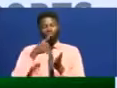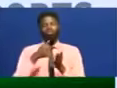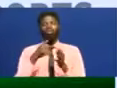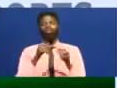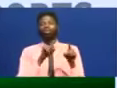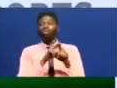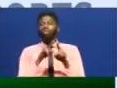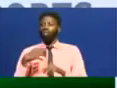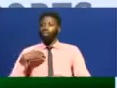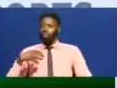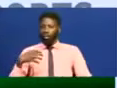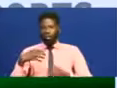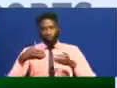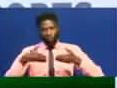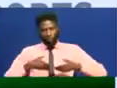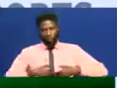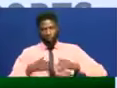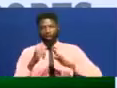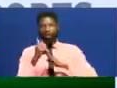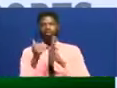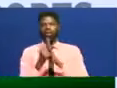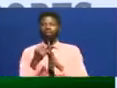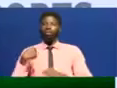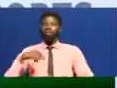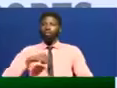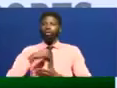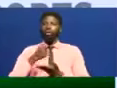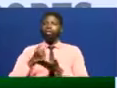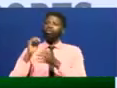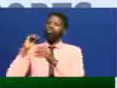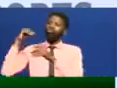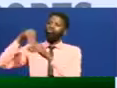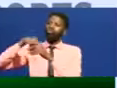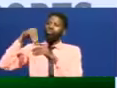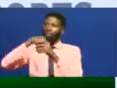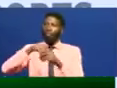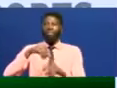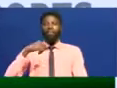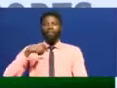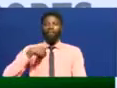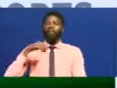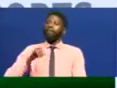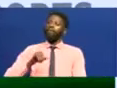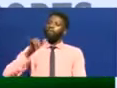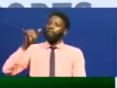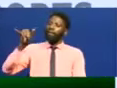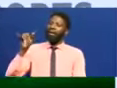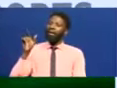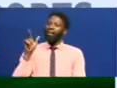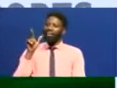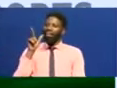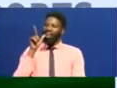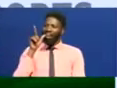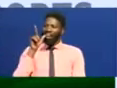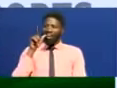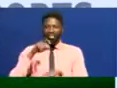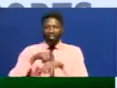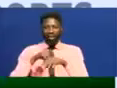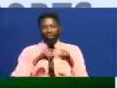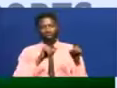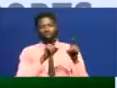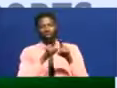because we have plugged you into those spaces. And I was in London for the Commonwealth session, and I